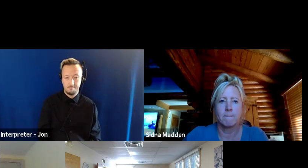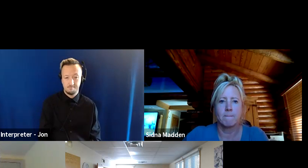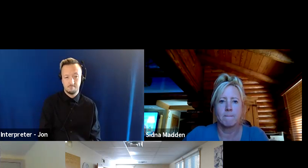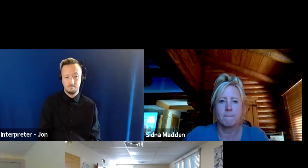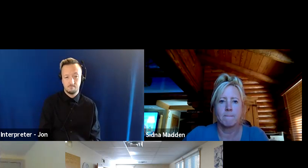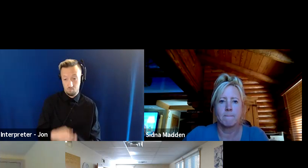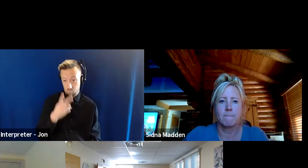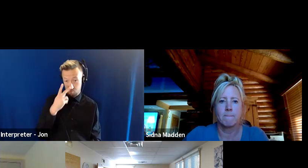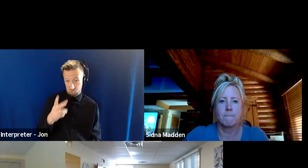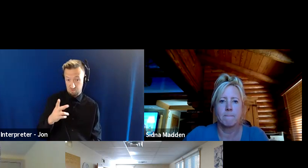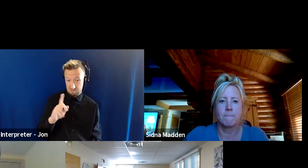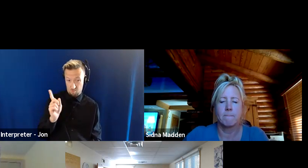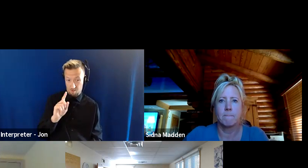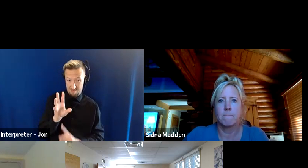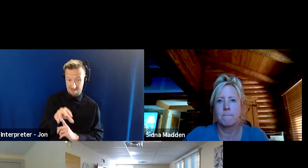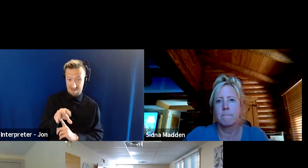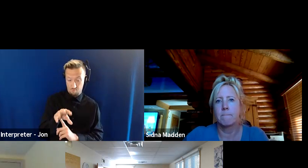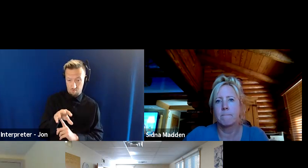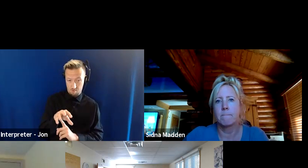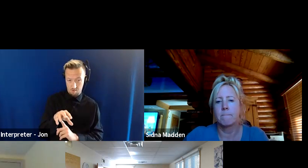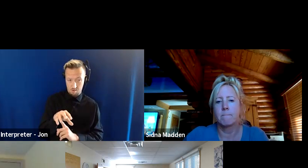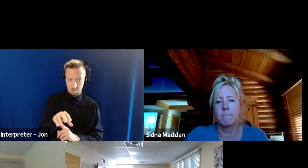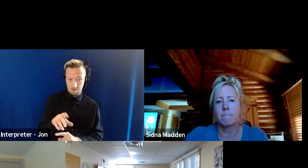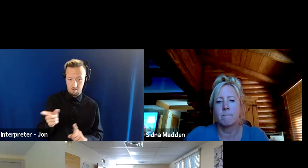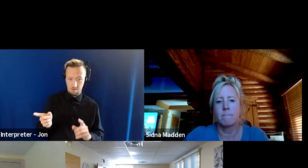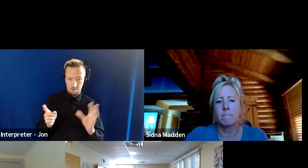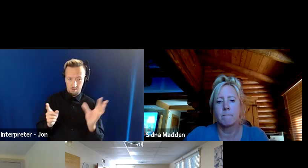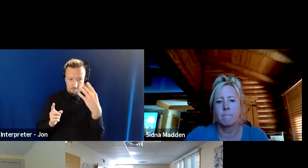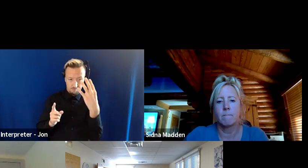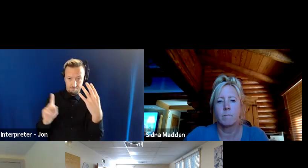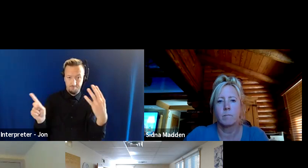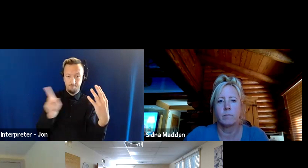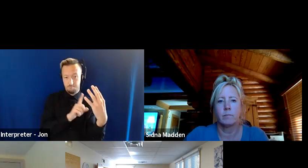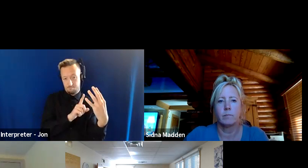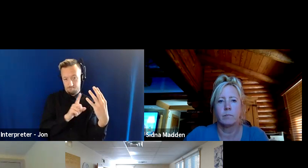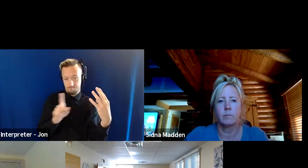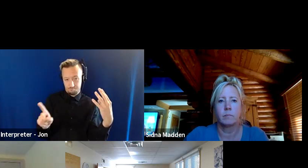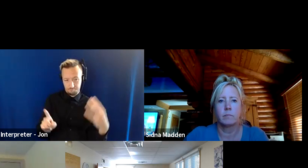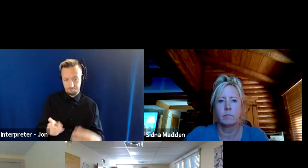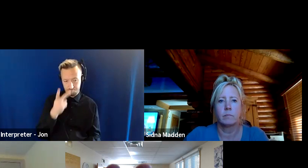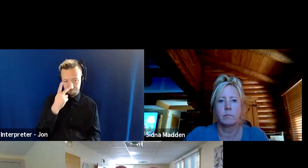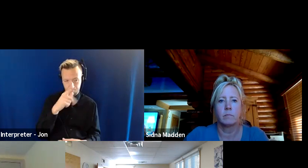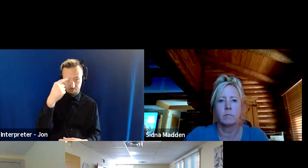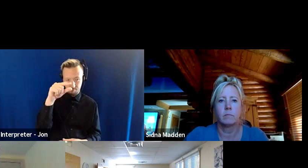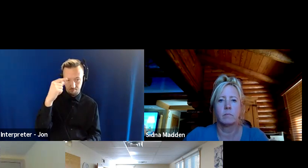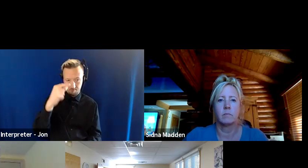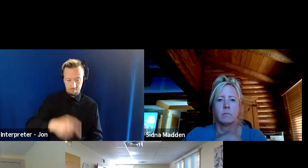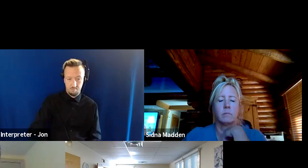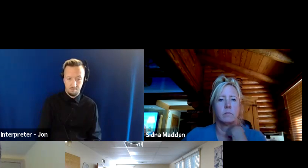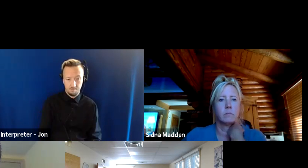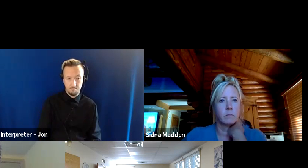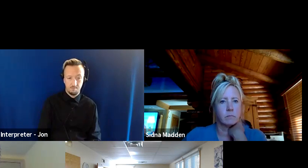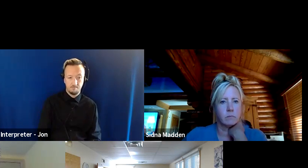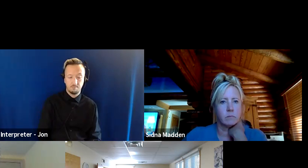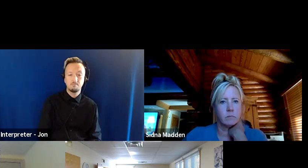But do you see where the camera is? So that's where you have to be in front of it, that top part, not the little where the green button is. There you Yeah. go. But I